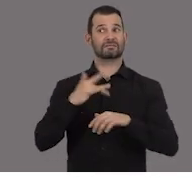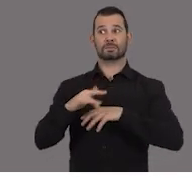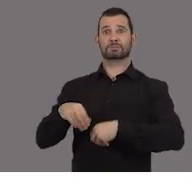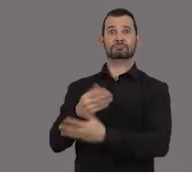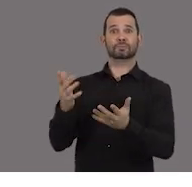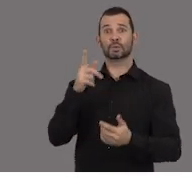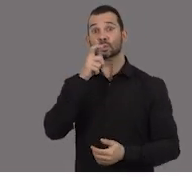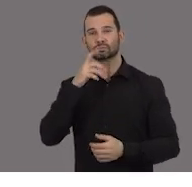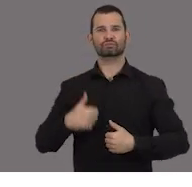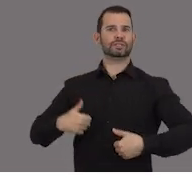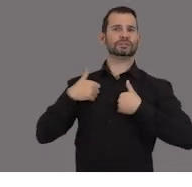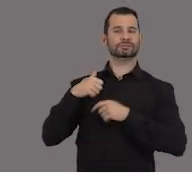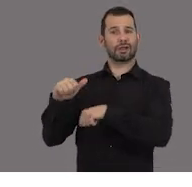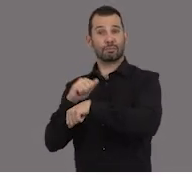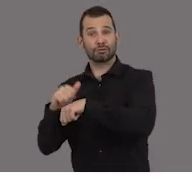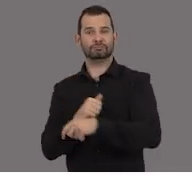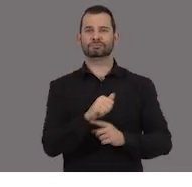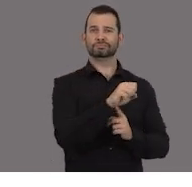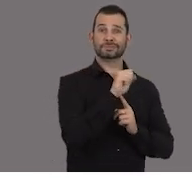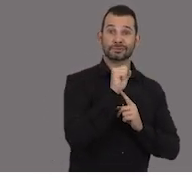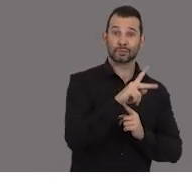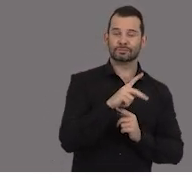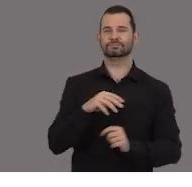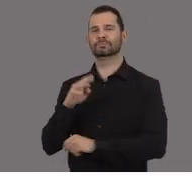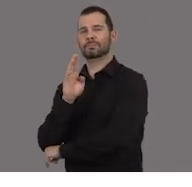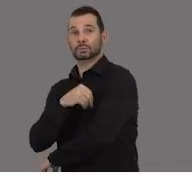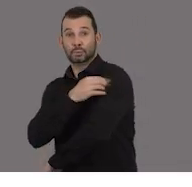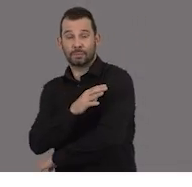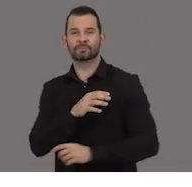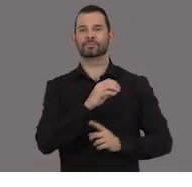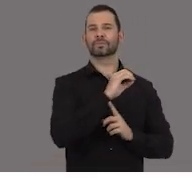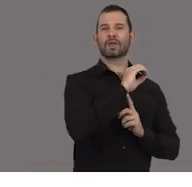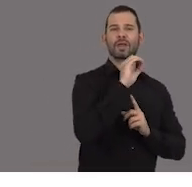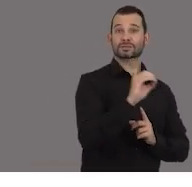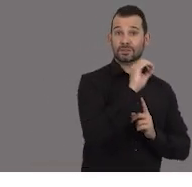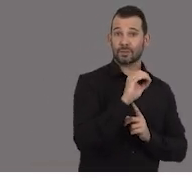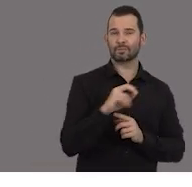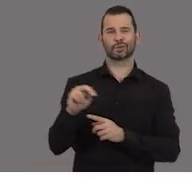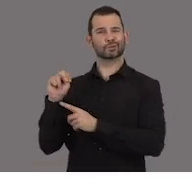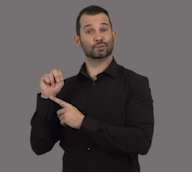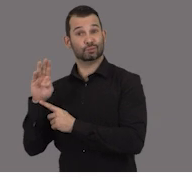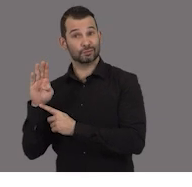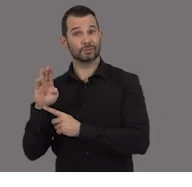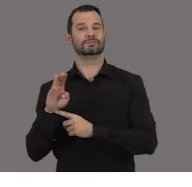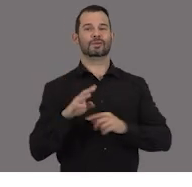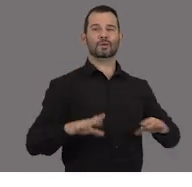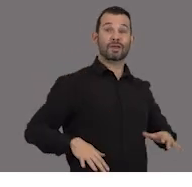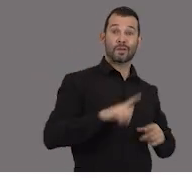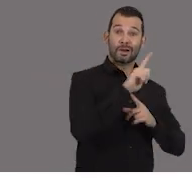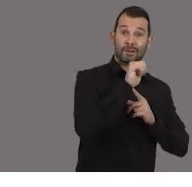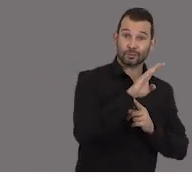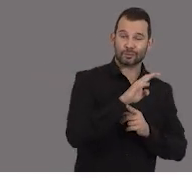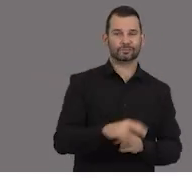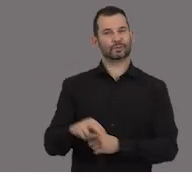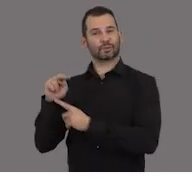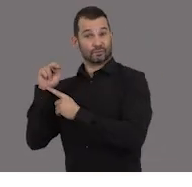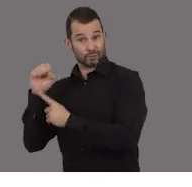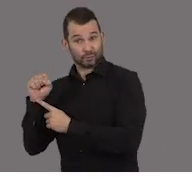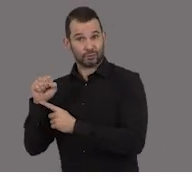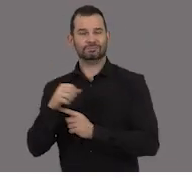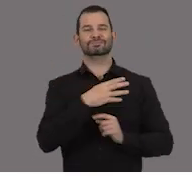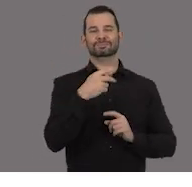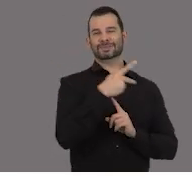pollution pricing. It's available to residents of Alberta, Saskatchewan, Manitoba, Ontario,